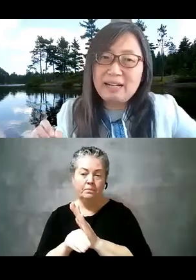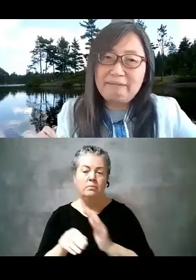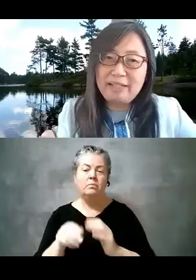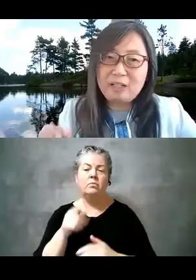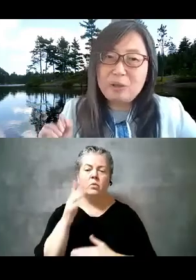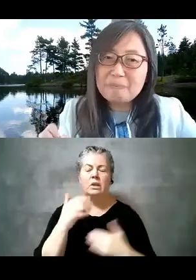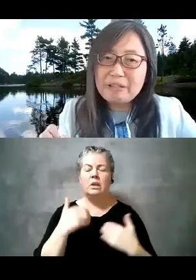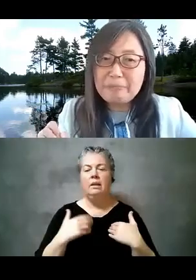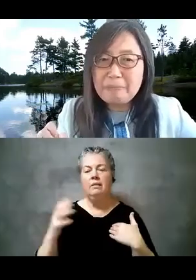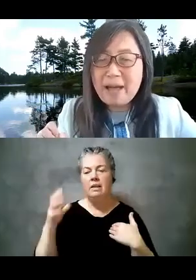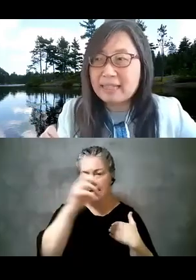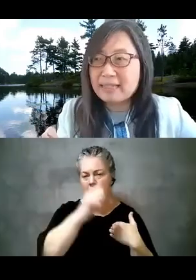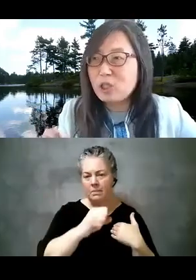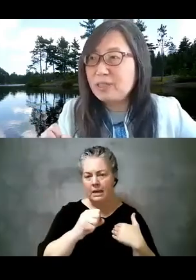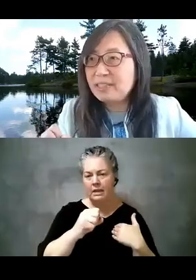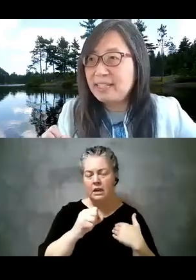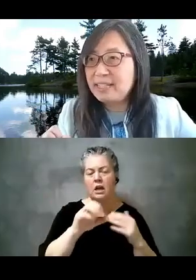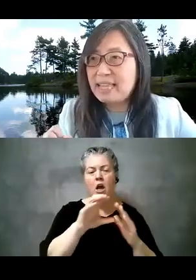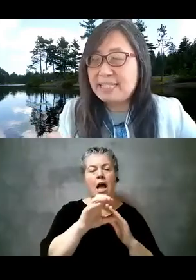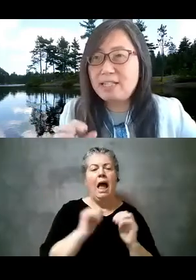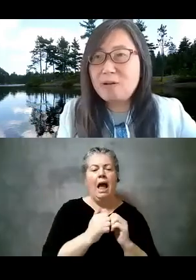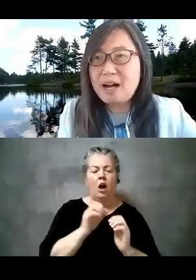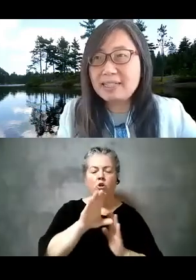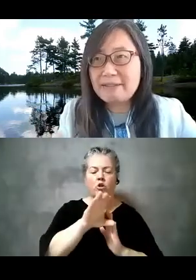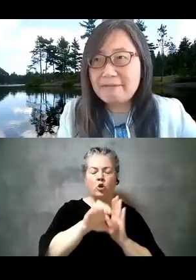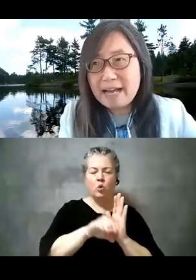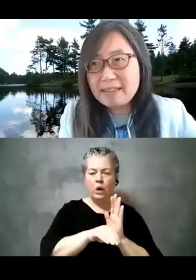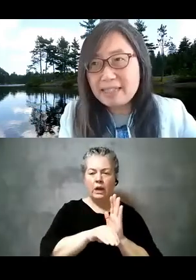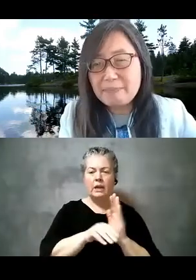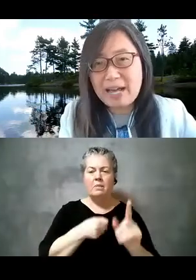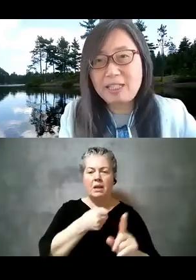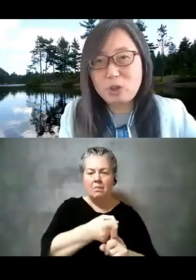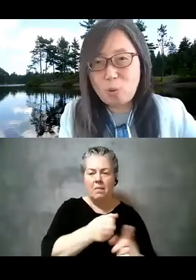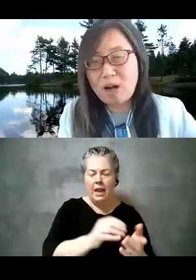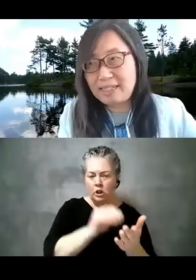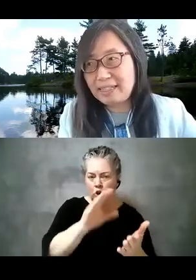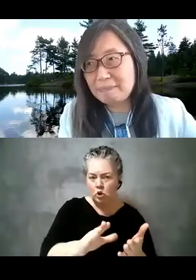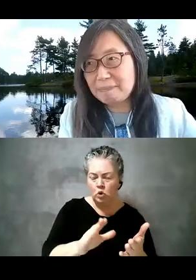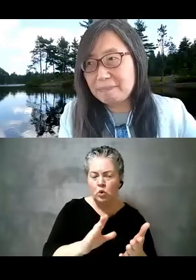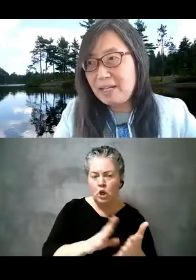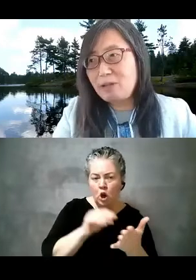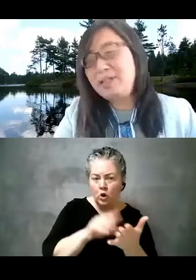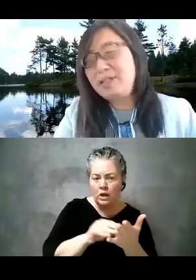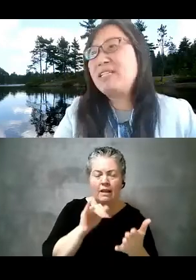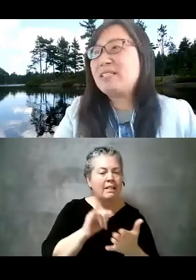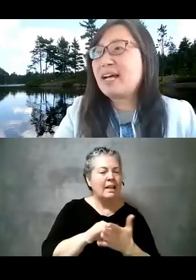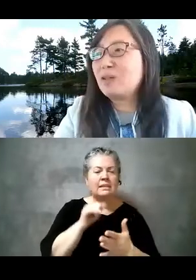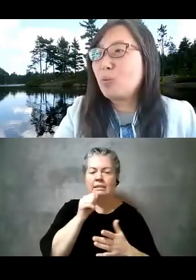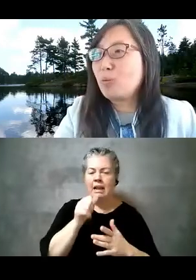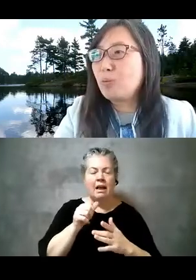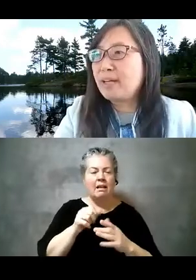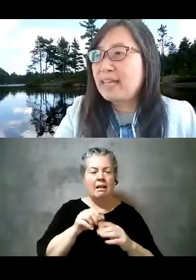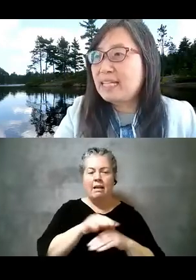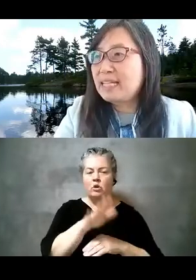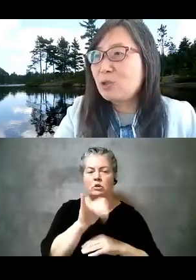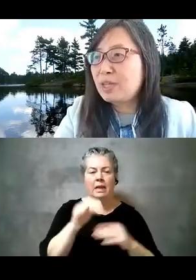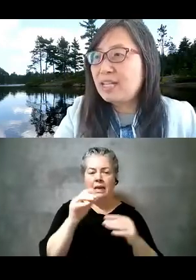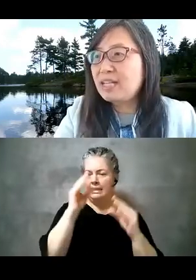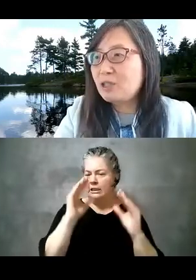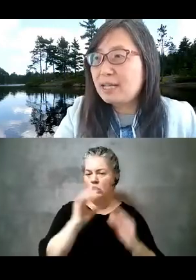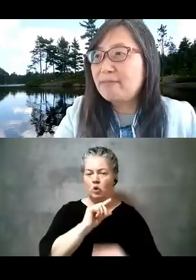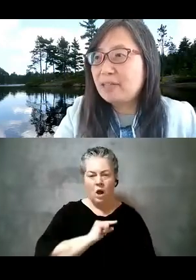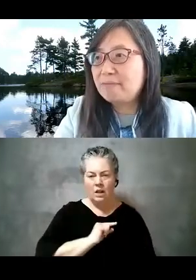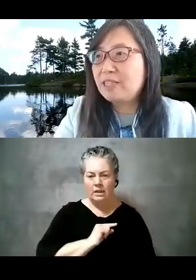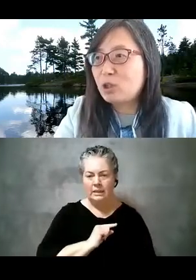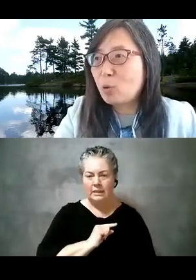estimate of the curriculum impact on student learning that is no longer confounded by teacher quality. So this is done at within